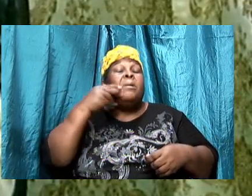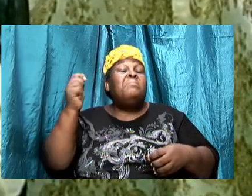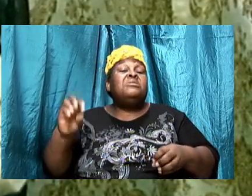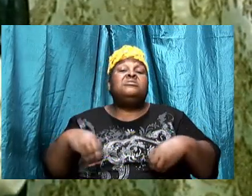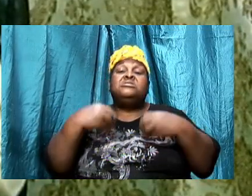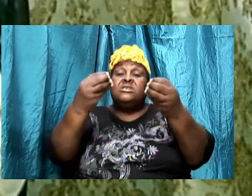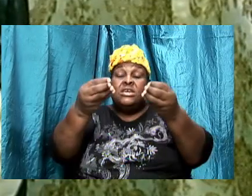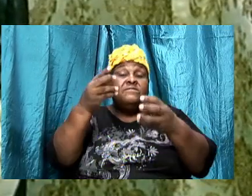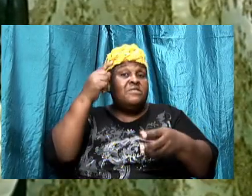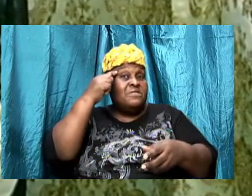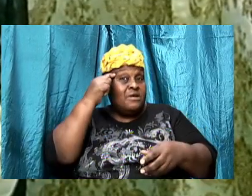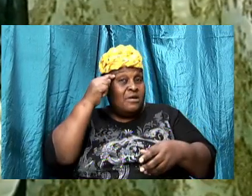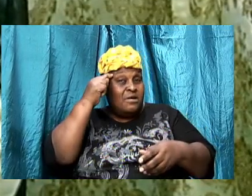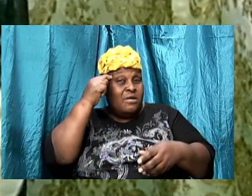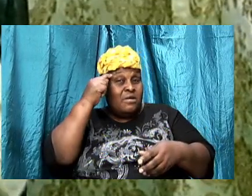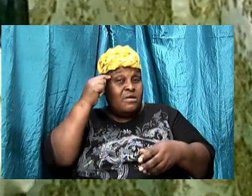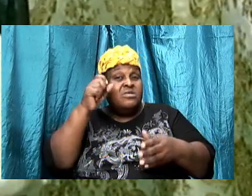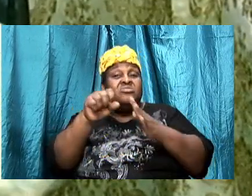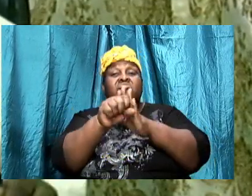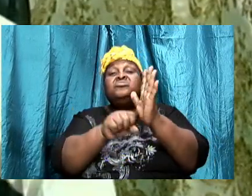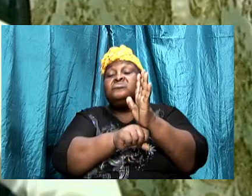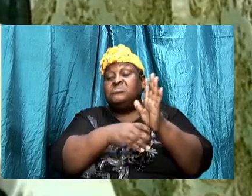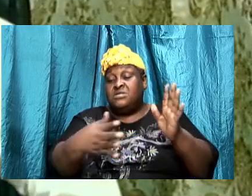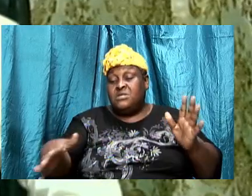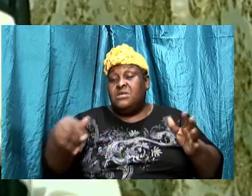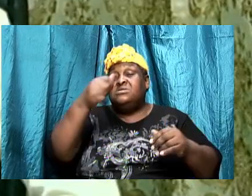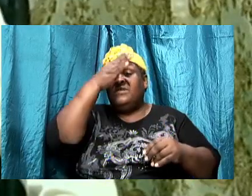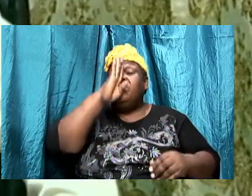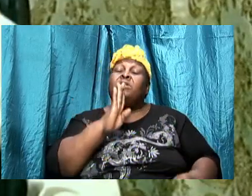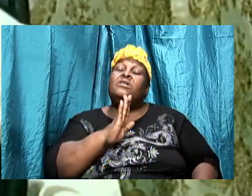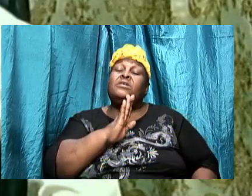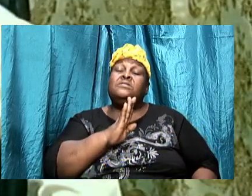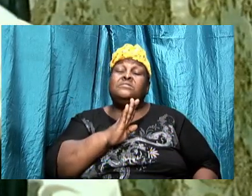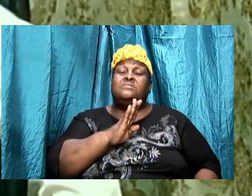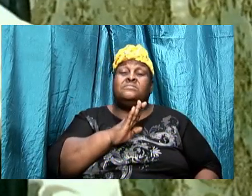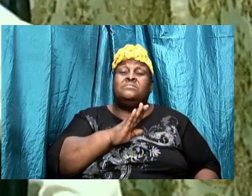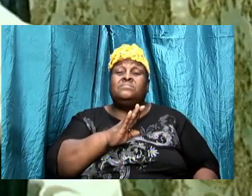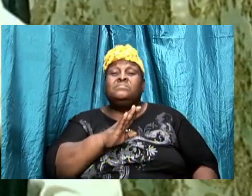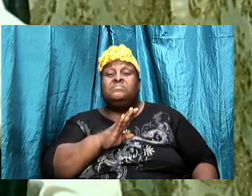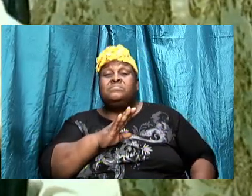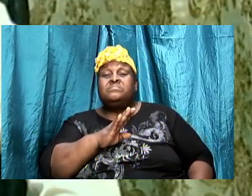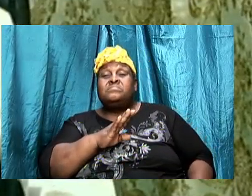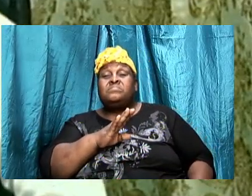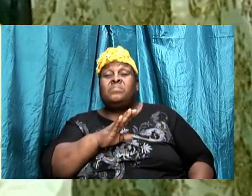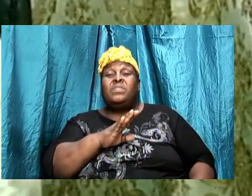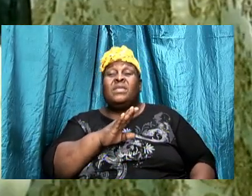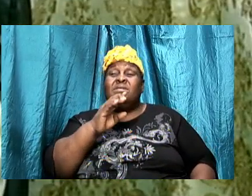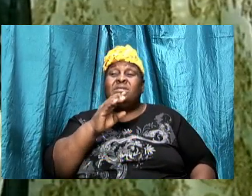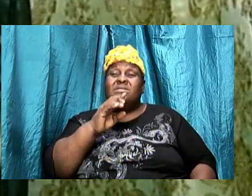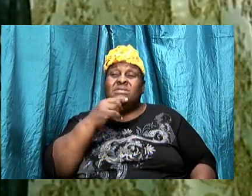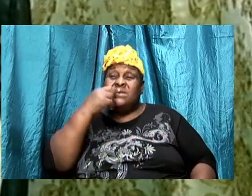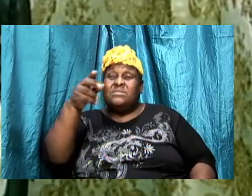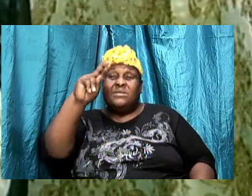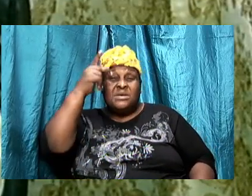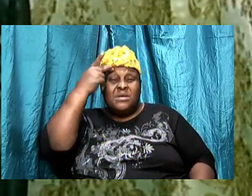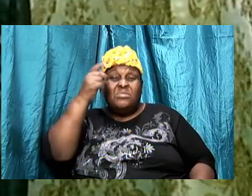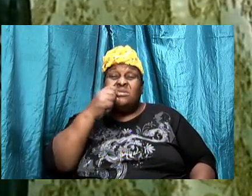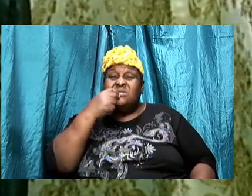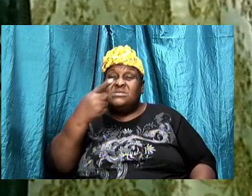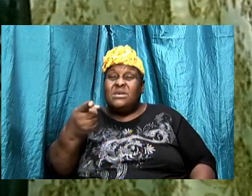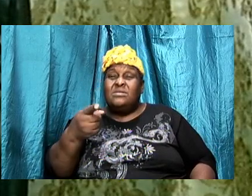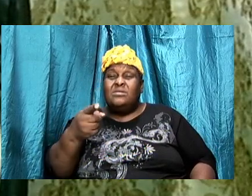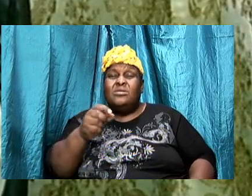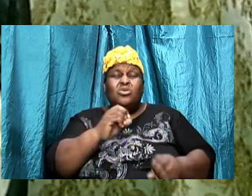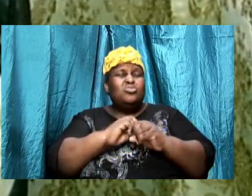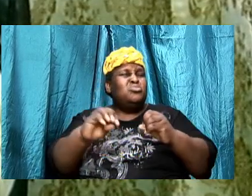the scriptures and to the things of the Lord. Amen. And so he said that, he summed it up and he said, look here, don't